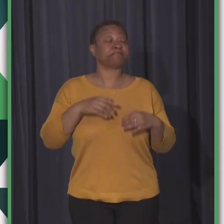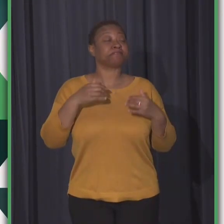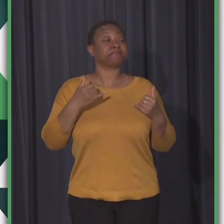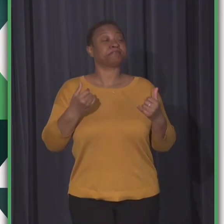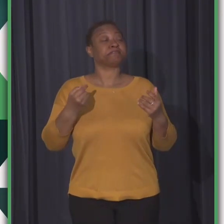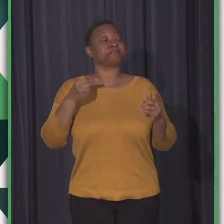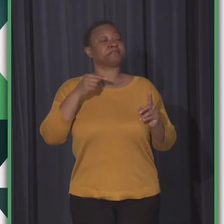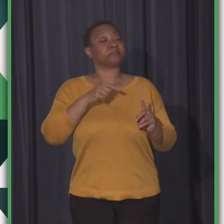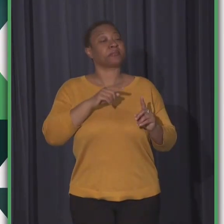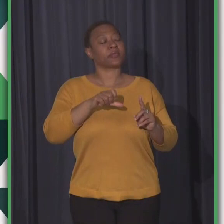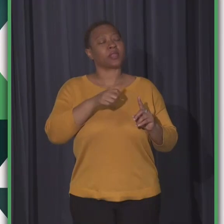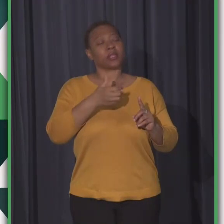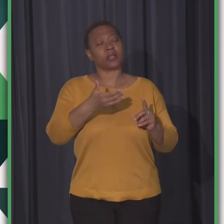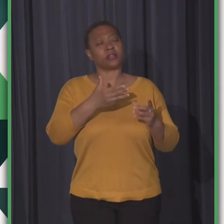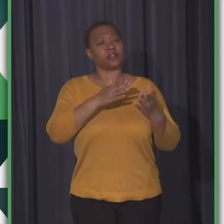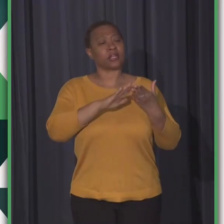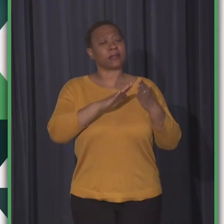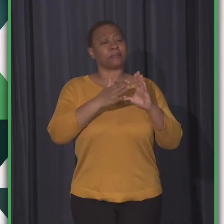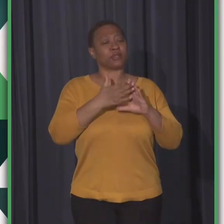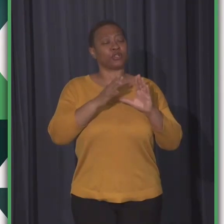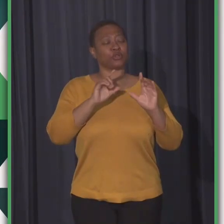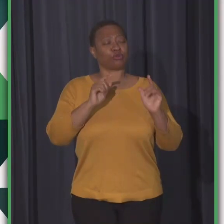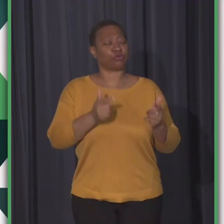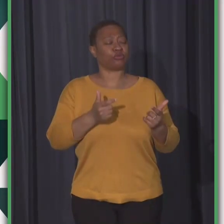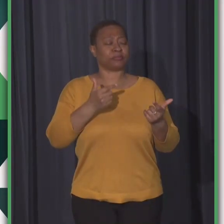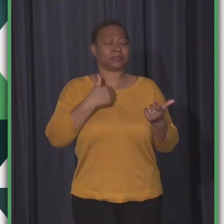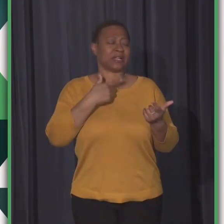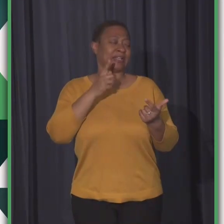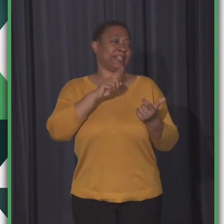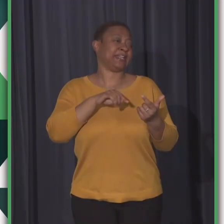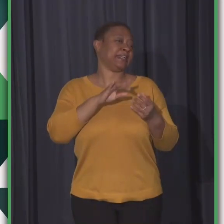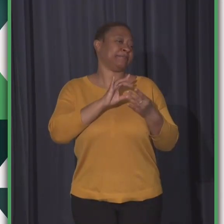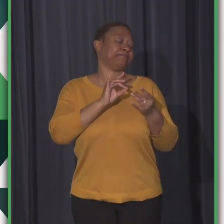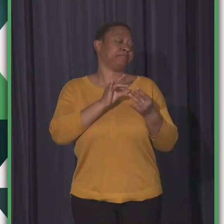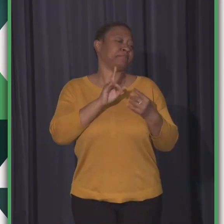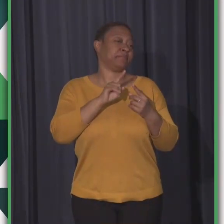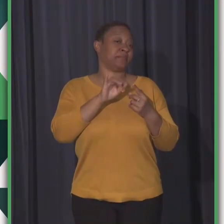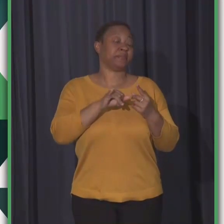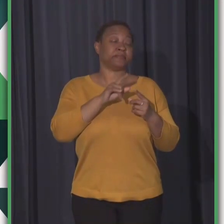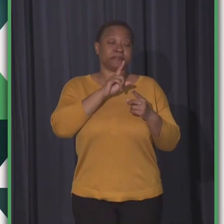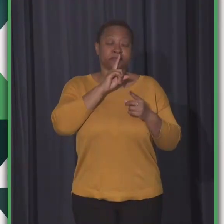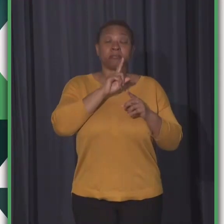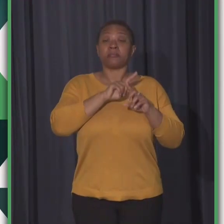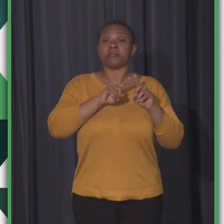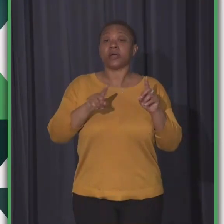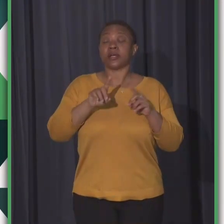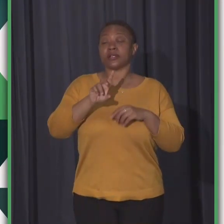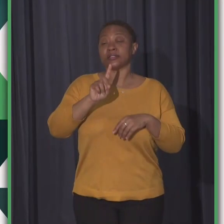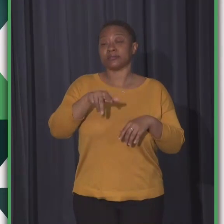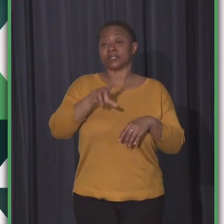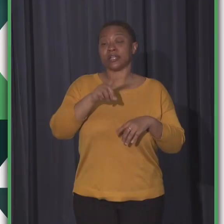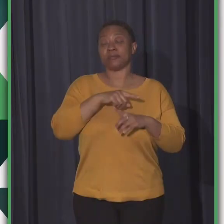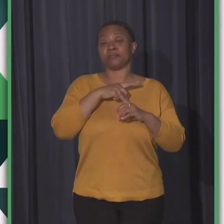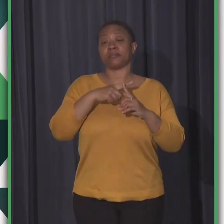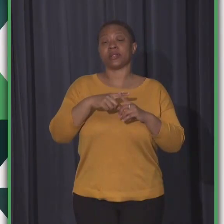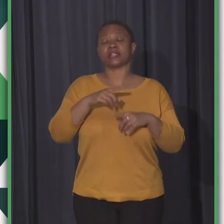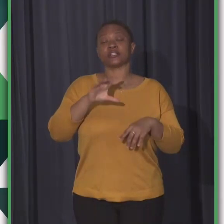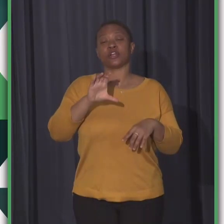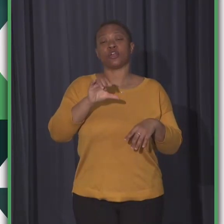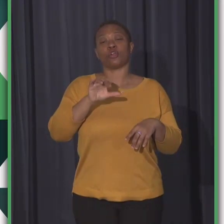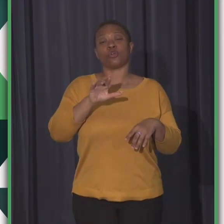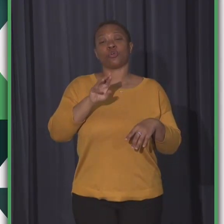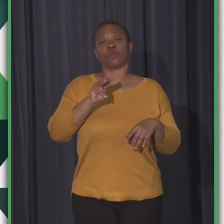to other little community groups and things of that nature, but I can say that the Detroit Police Department, along with Crime